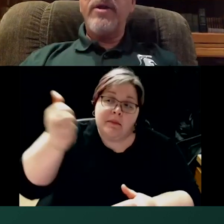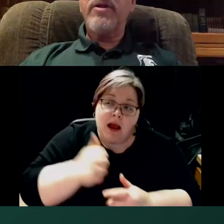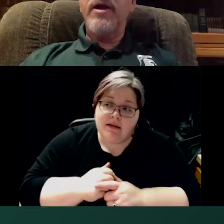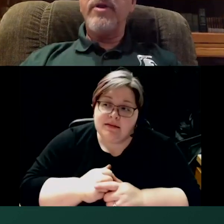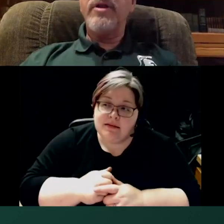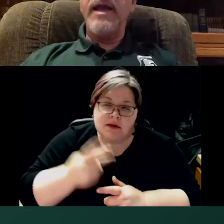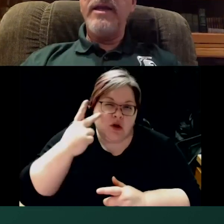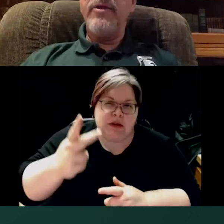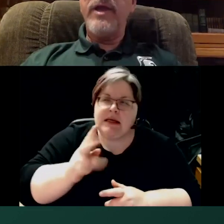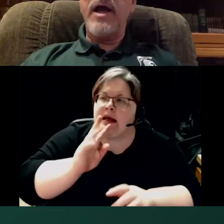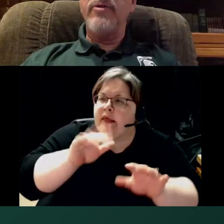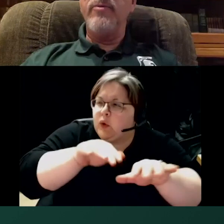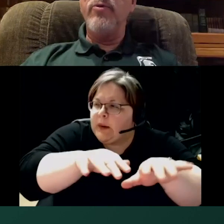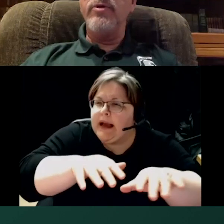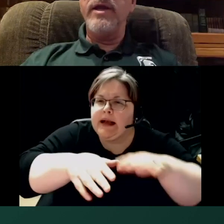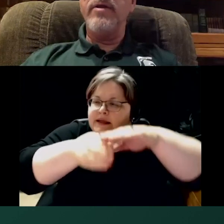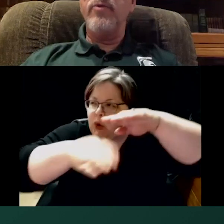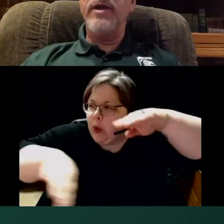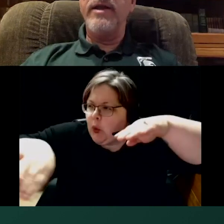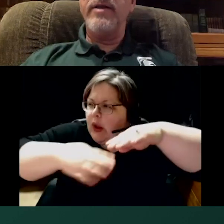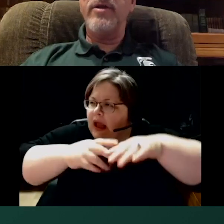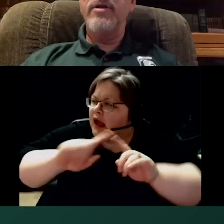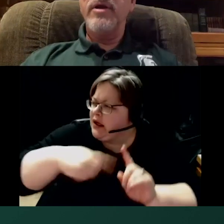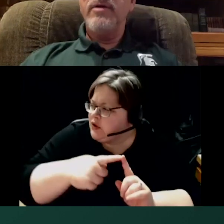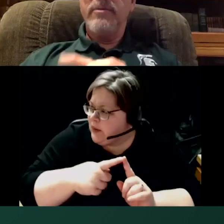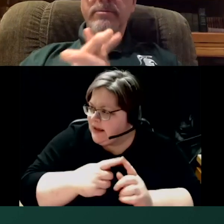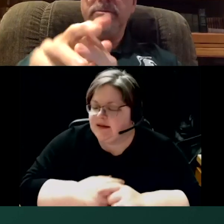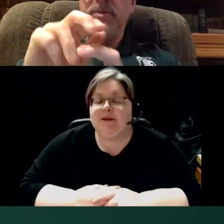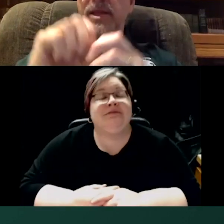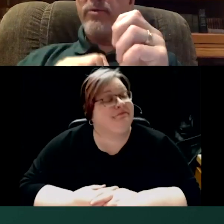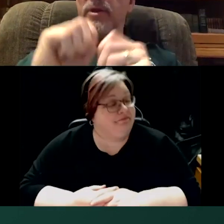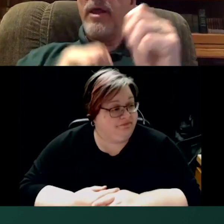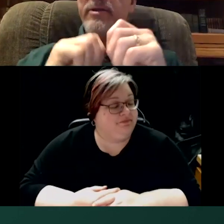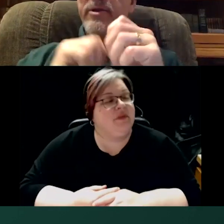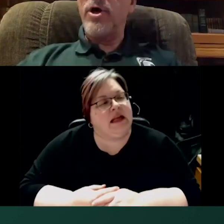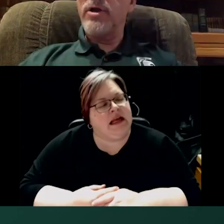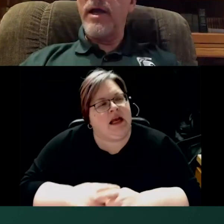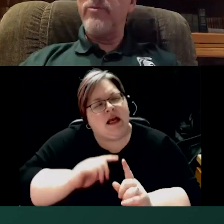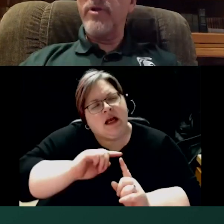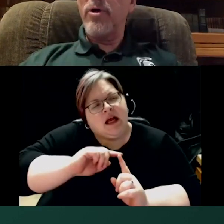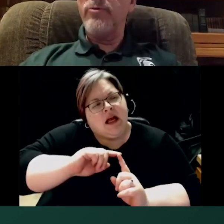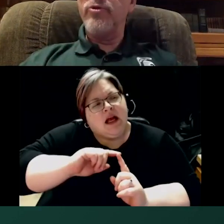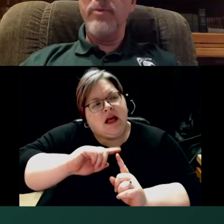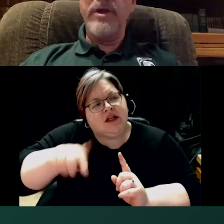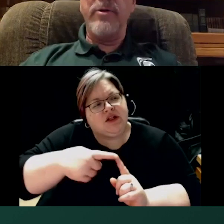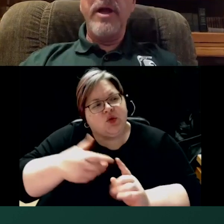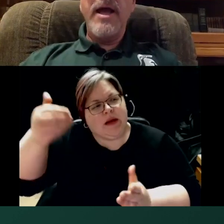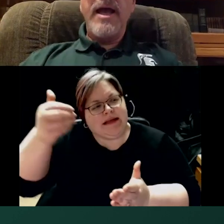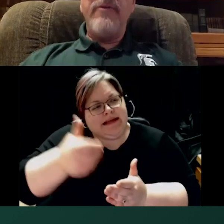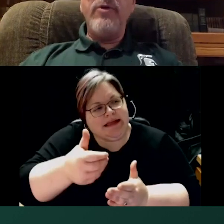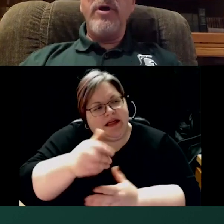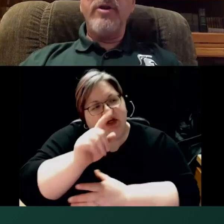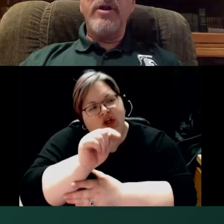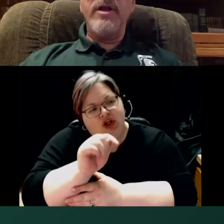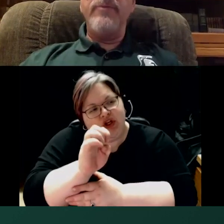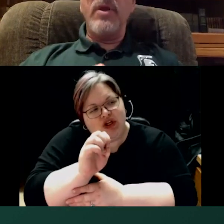The best time to see anything on the moon is when it's near the light and dark line, which is called the terminator.